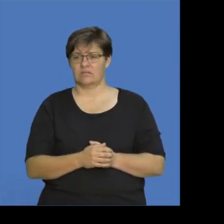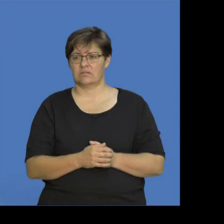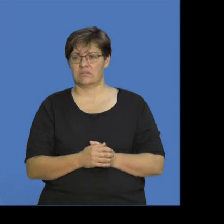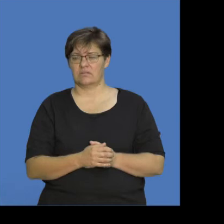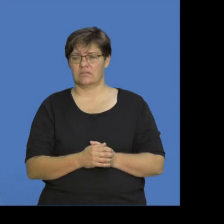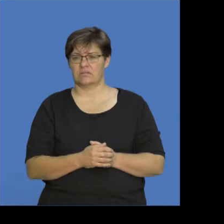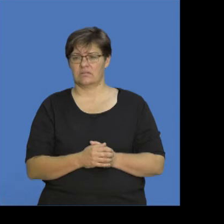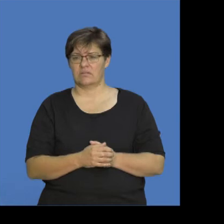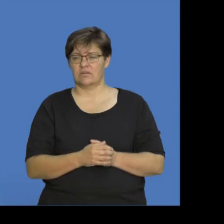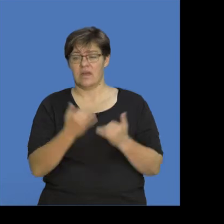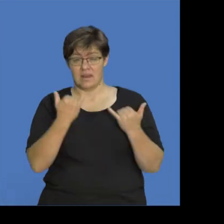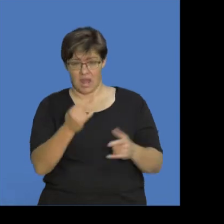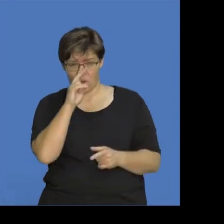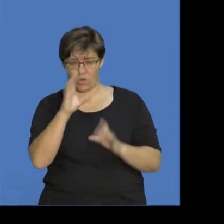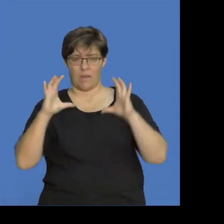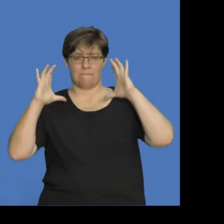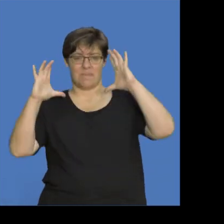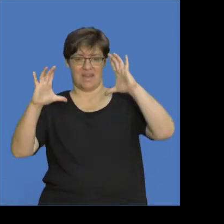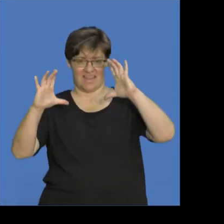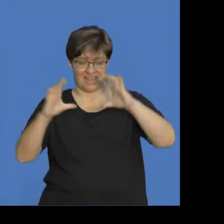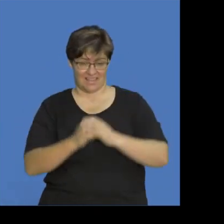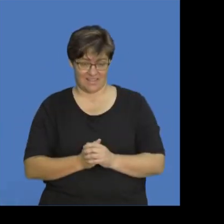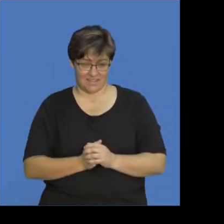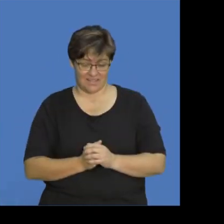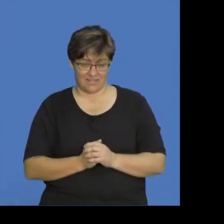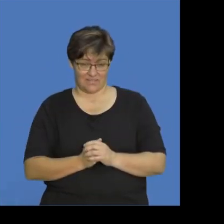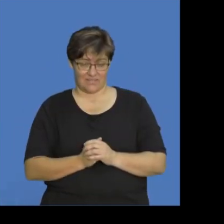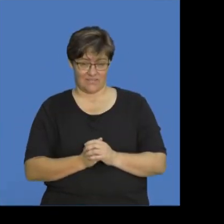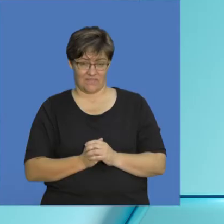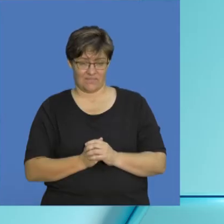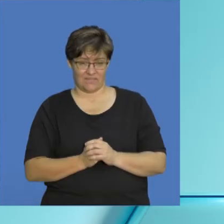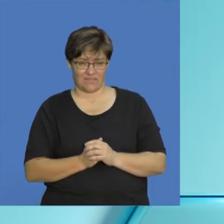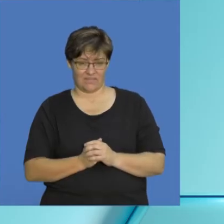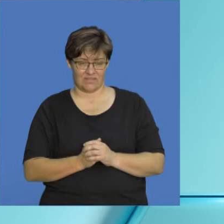look at the pie chart. Okay.